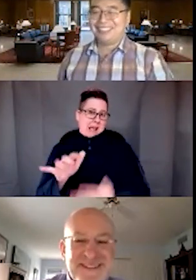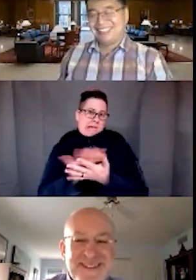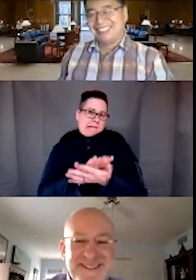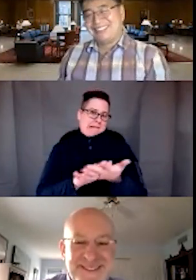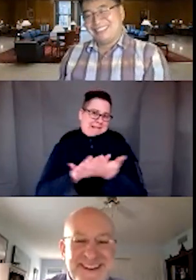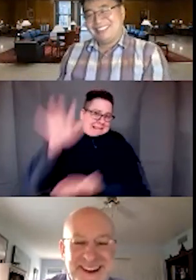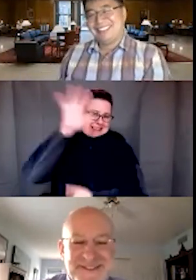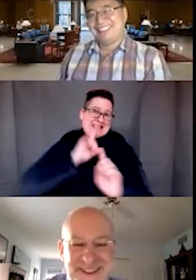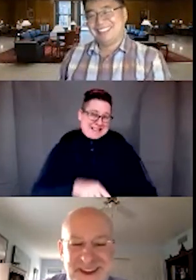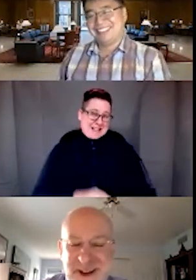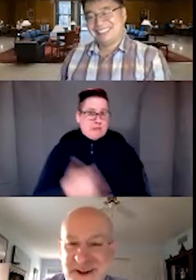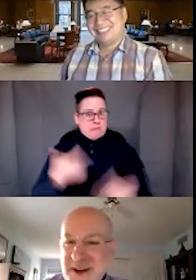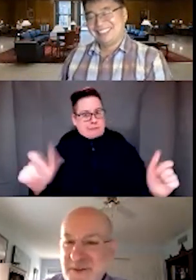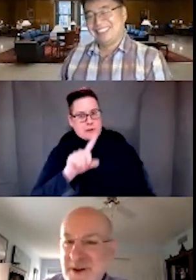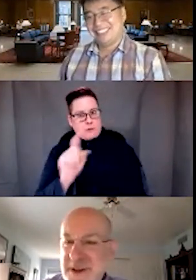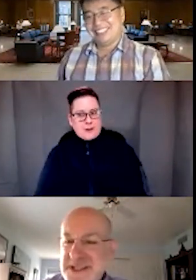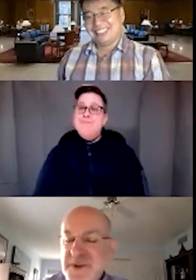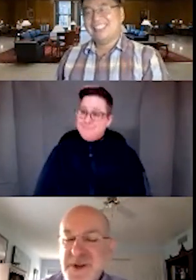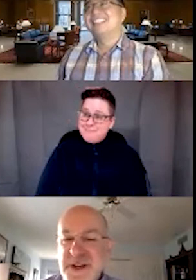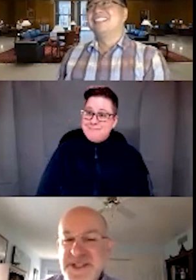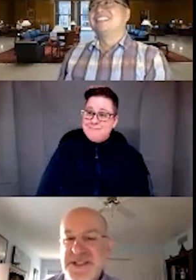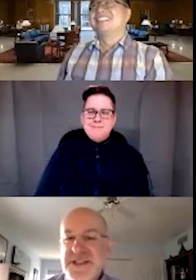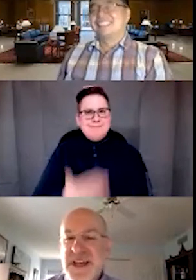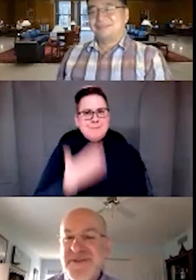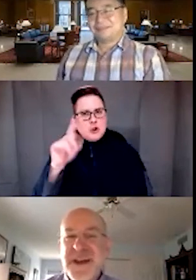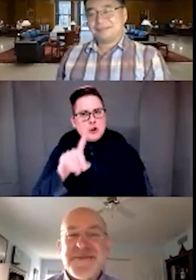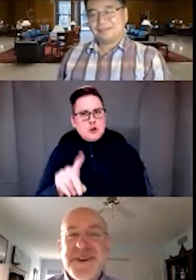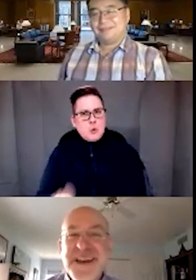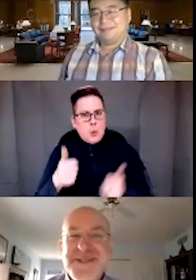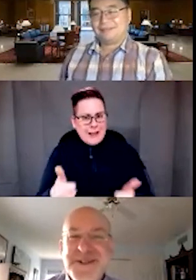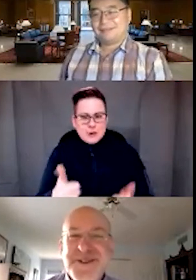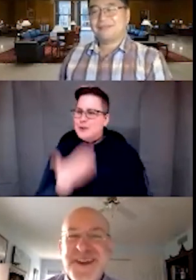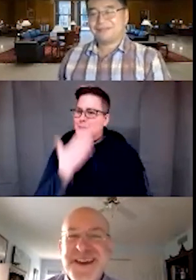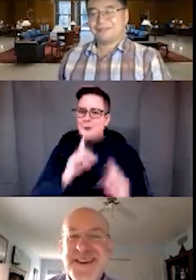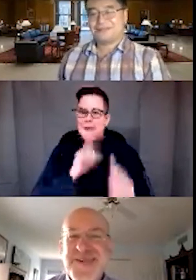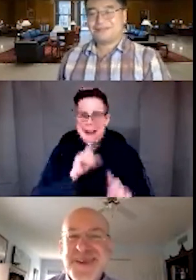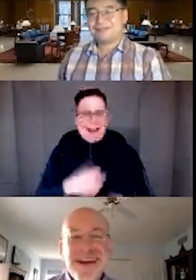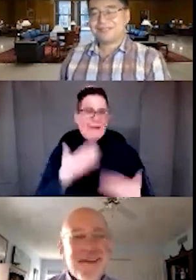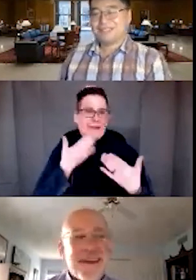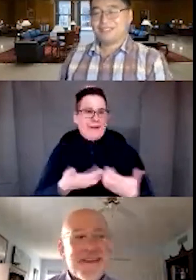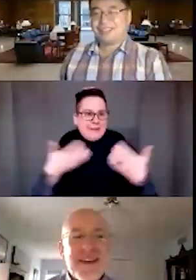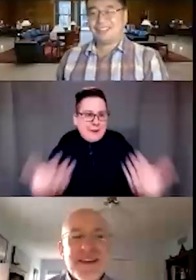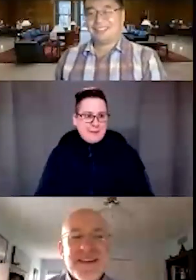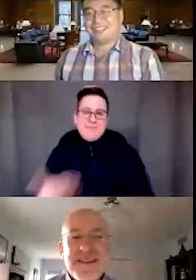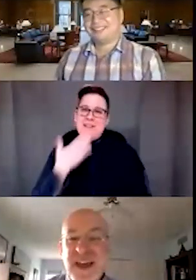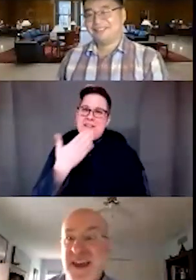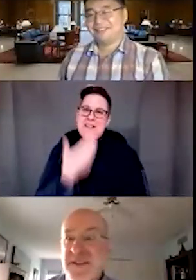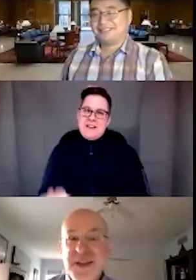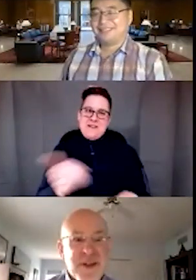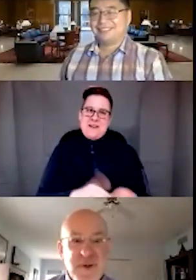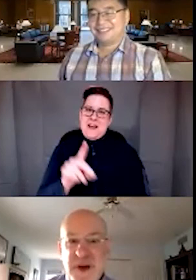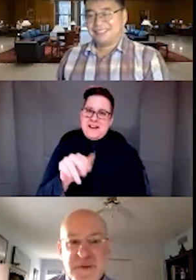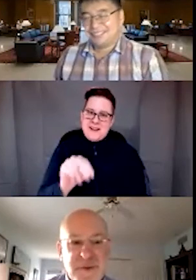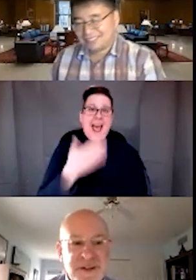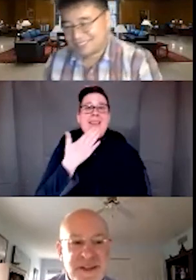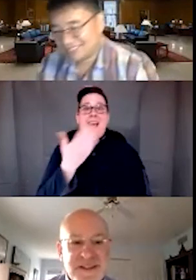that's a really big question. Okay. Yeah. All right. Well, we got some good questions and we got some good answers. So thank you. And thanks again, Dan. And thanks